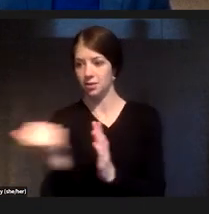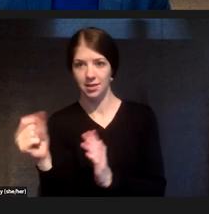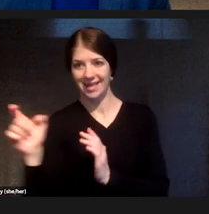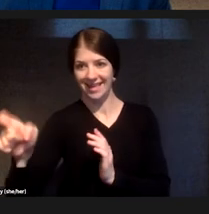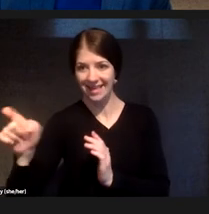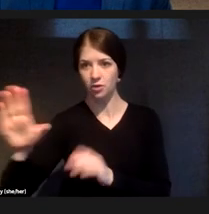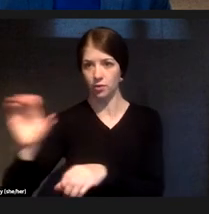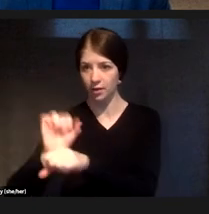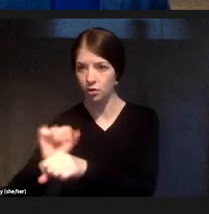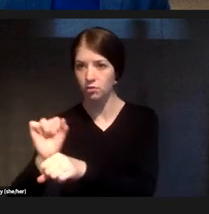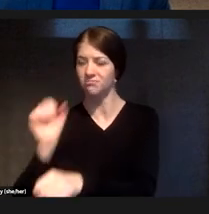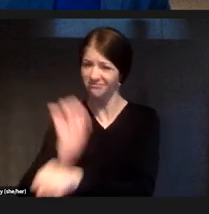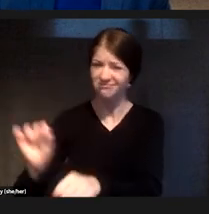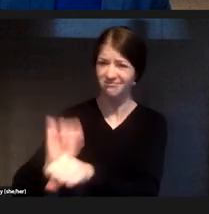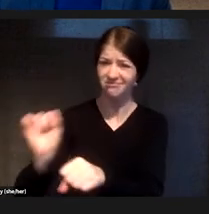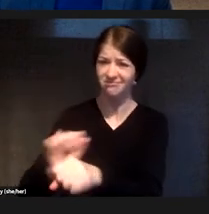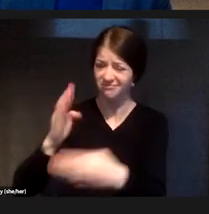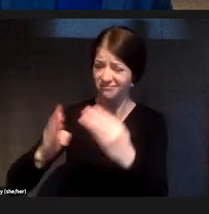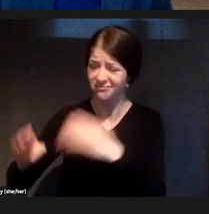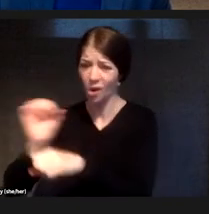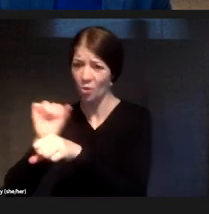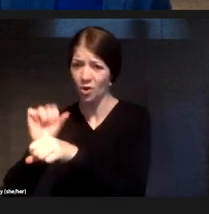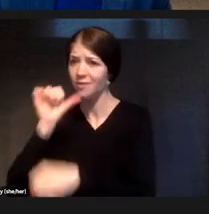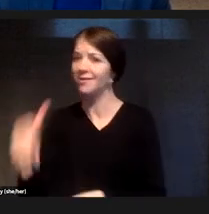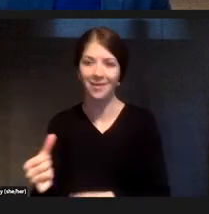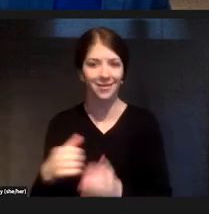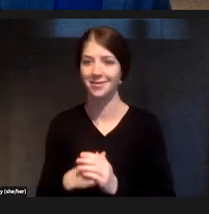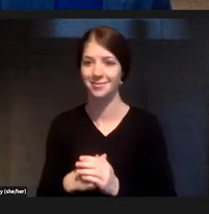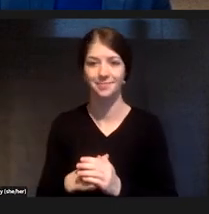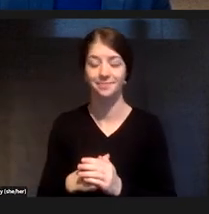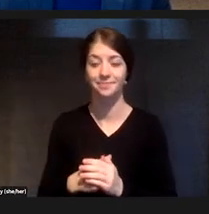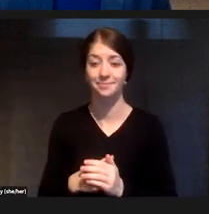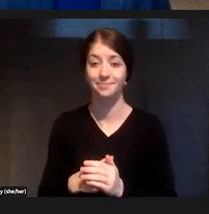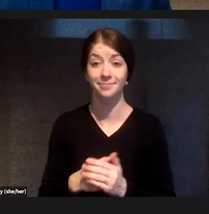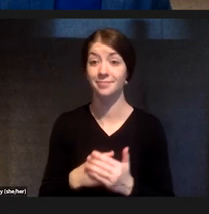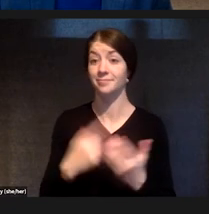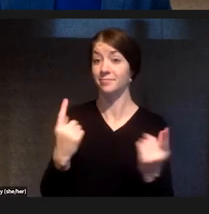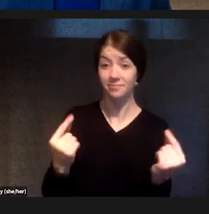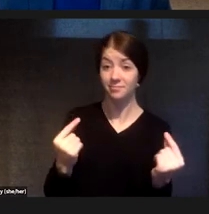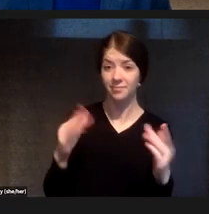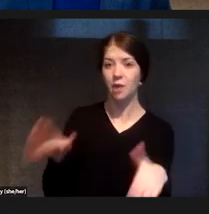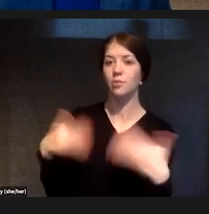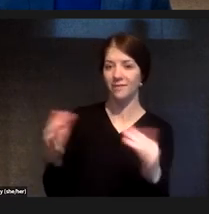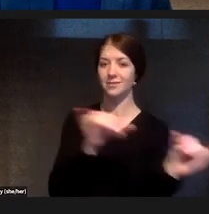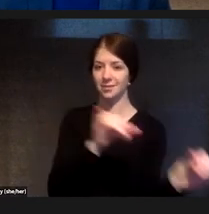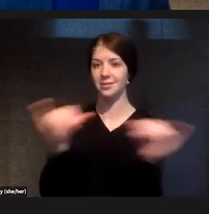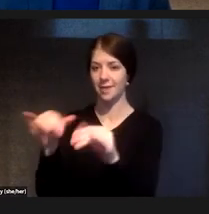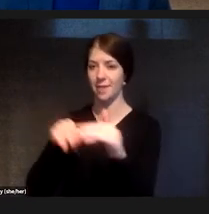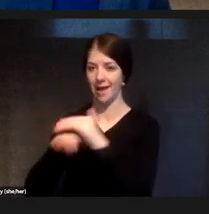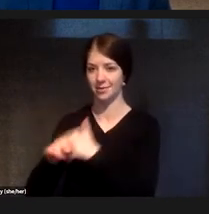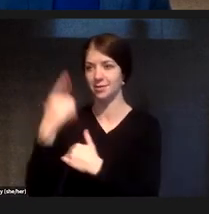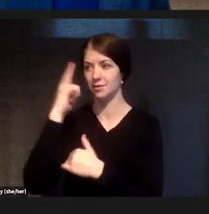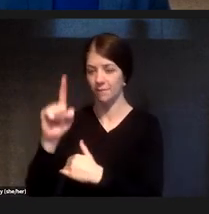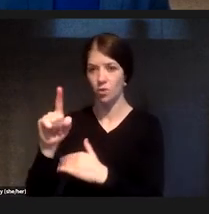work hard and do their work. It is merely providing the same access that individuals need to have these